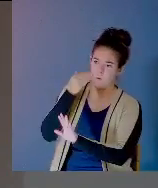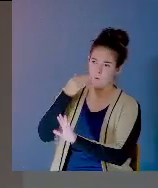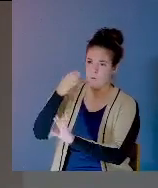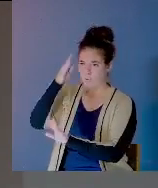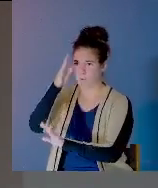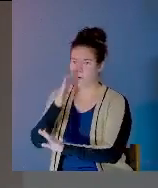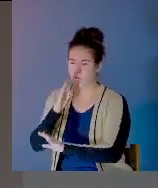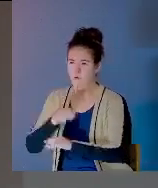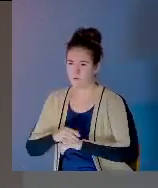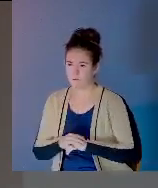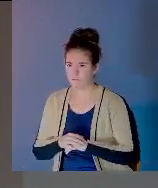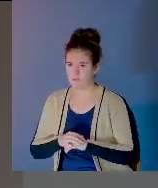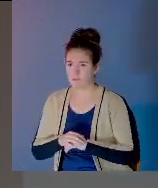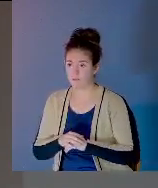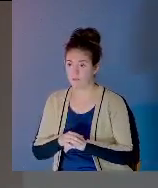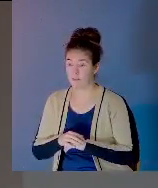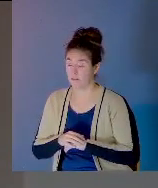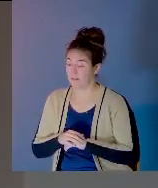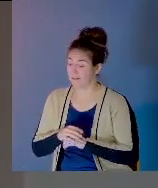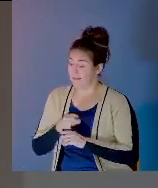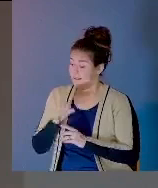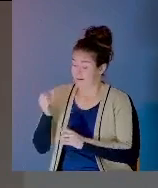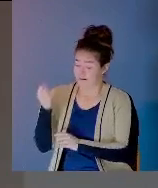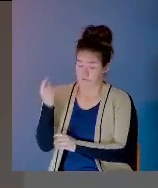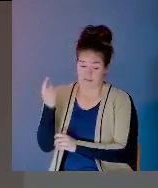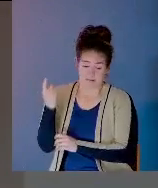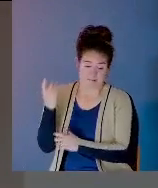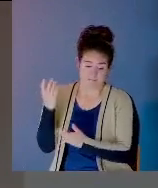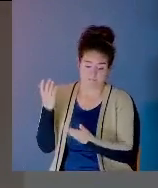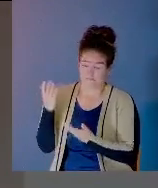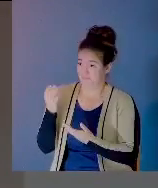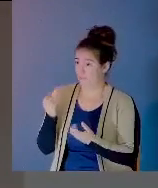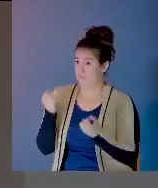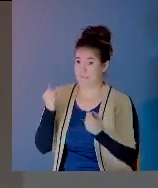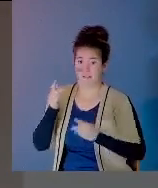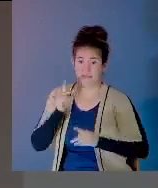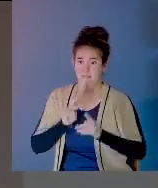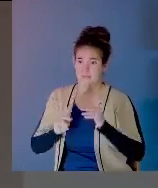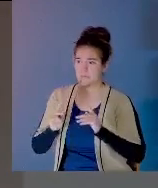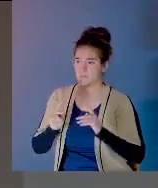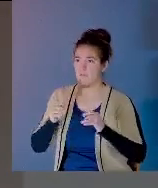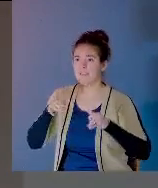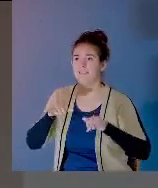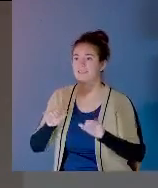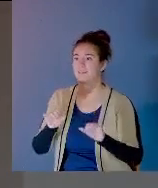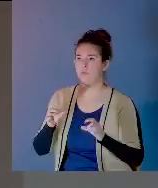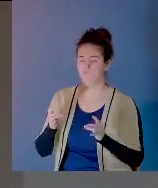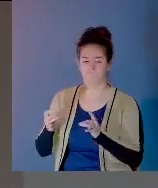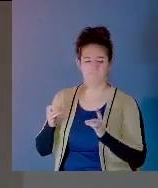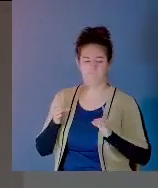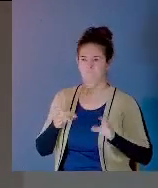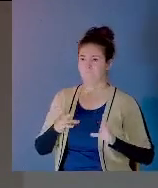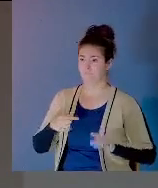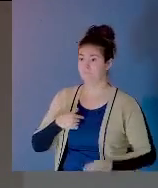And there are many that still hate me because of what I did. And I pray for